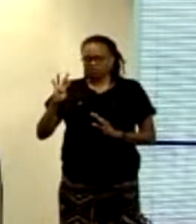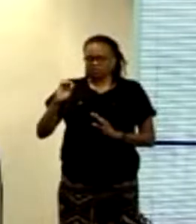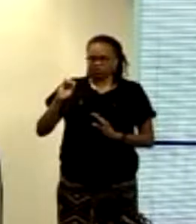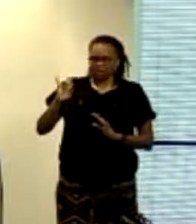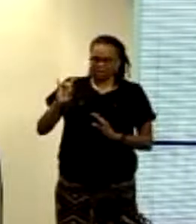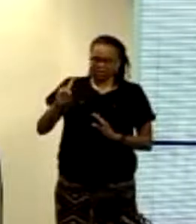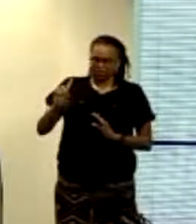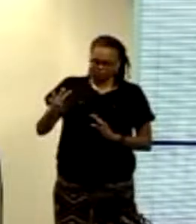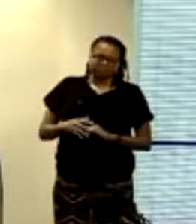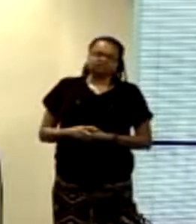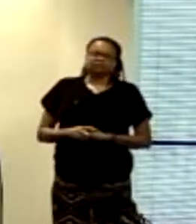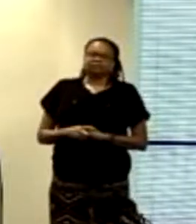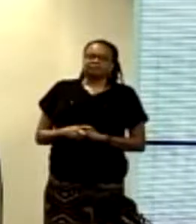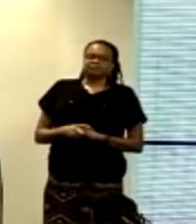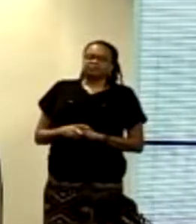832-394-0814.